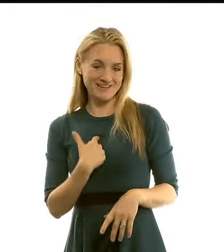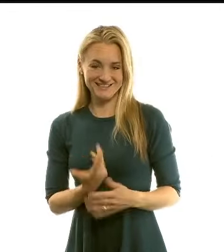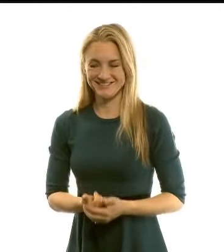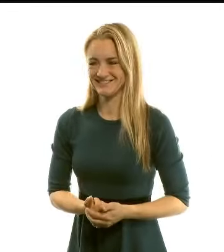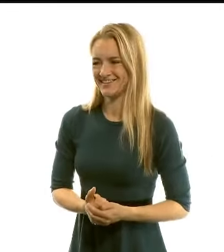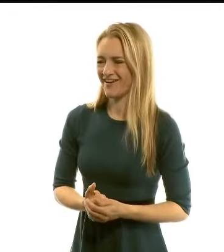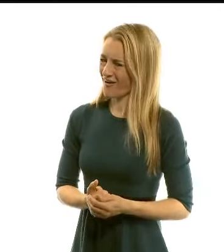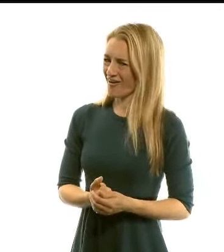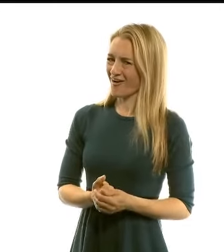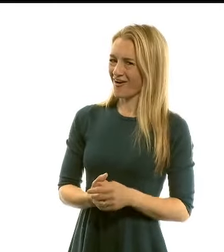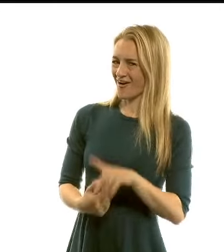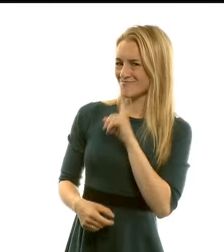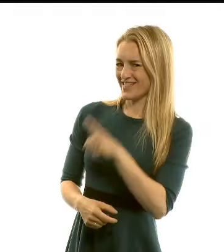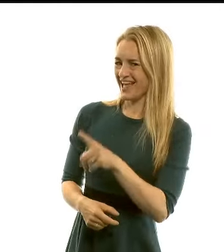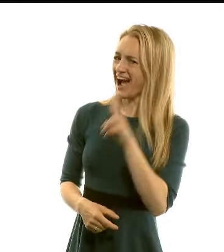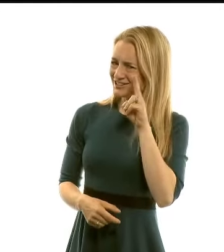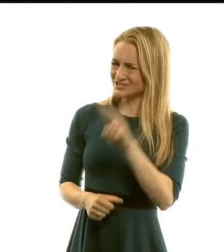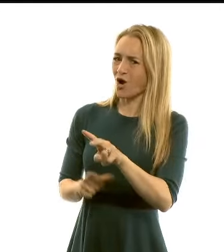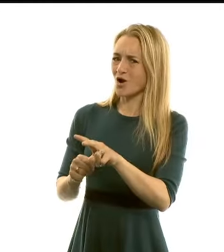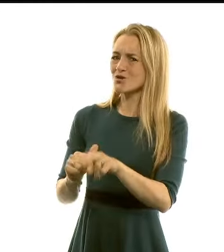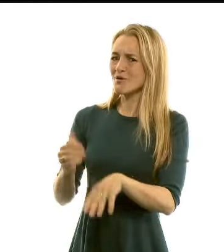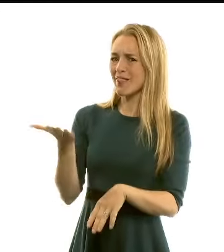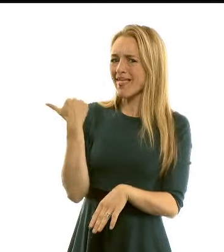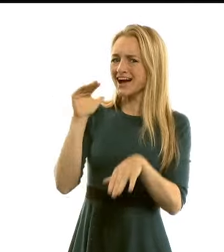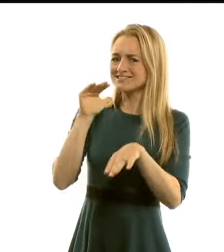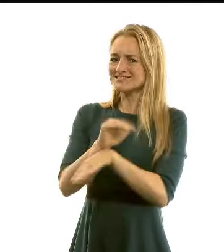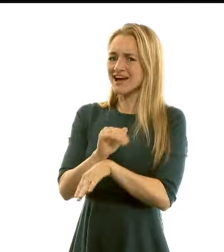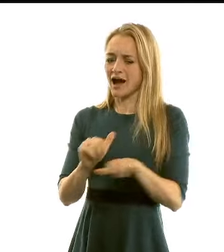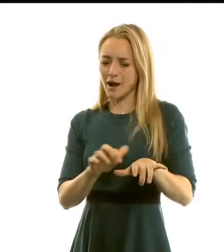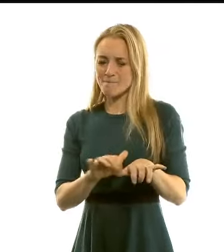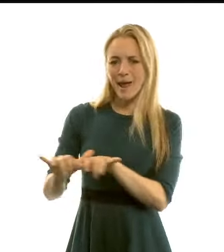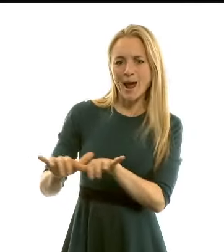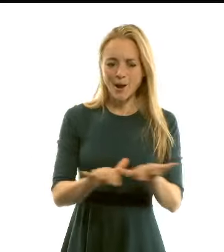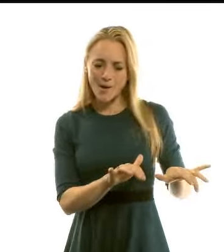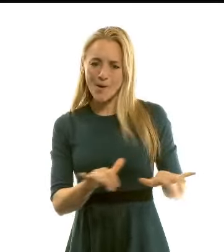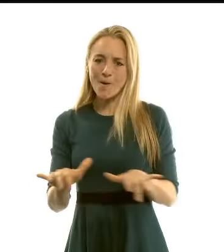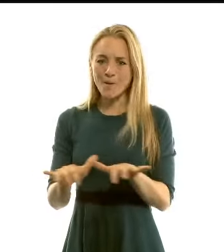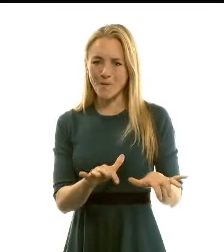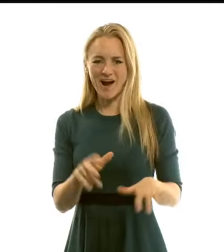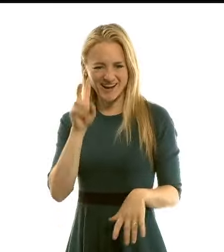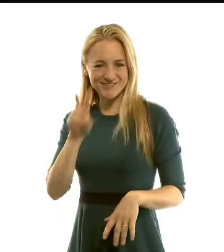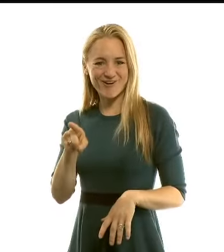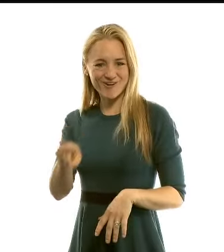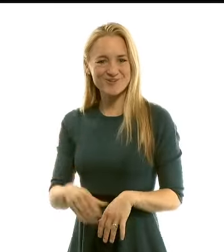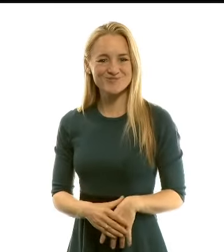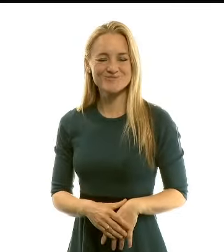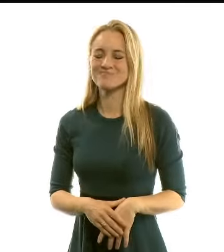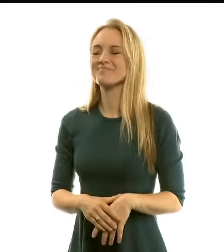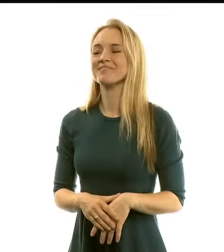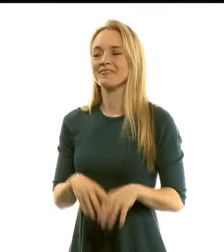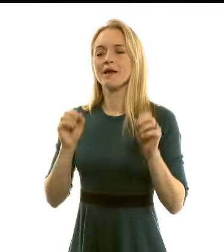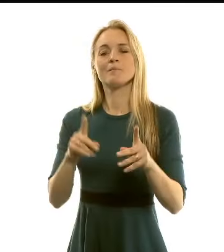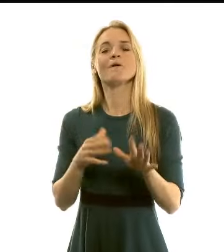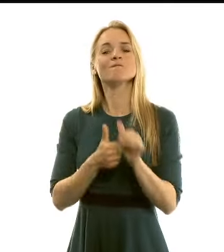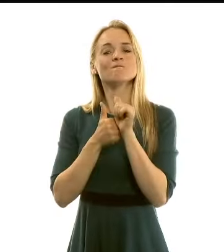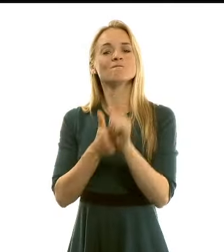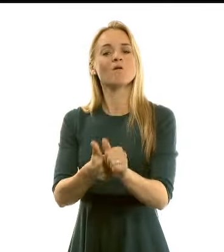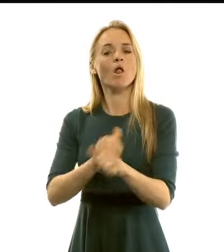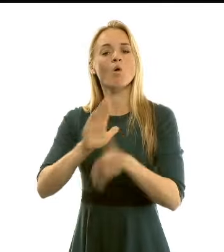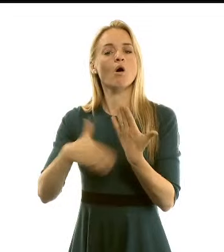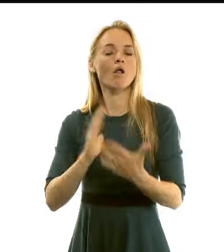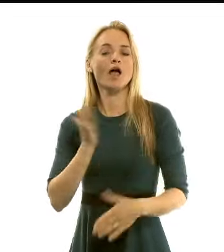tinkling the ivories last night. Thank you very much, Vic. Thank you. I did. There's a piano in the home thing. Right, make sure you are all following all the LEGO social media channels so you don't miss out